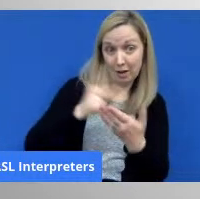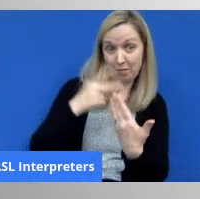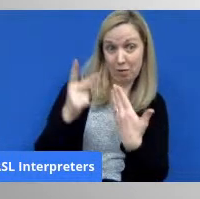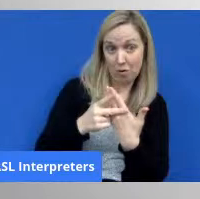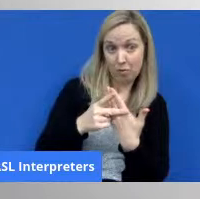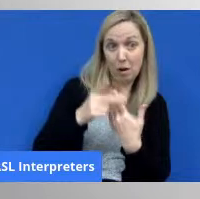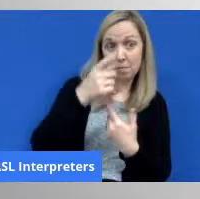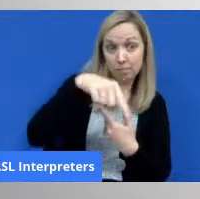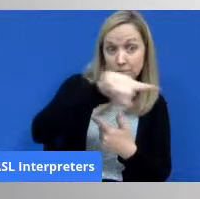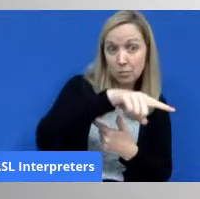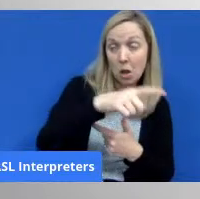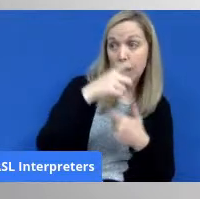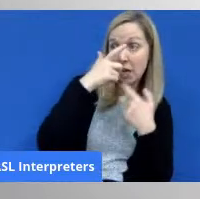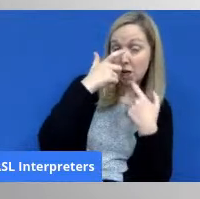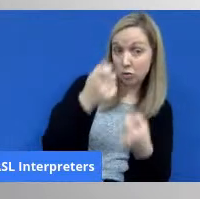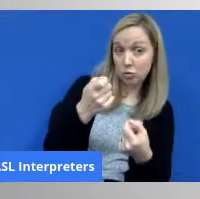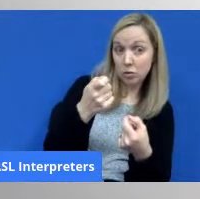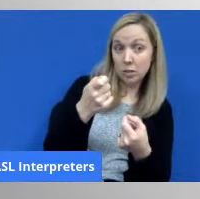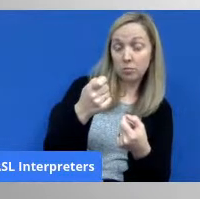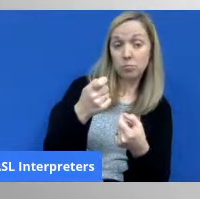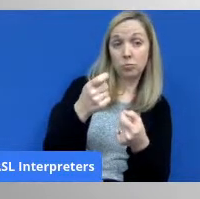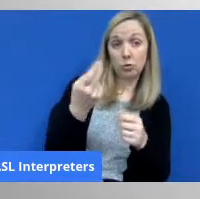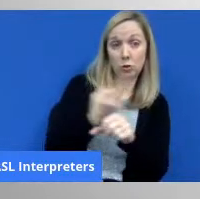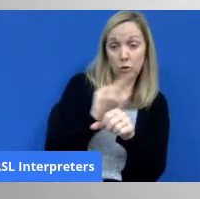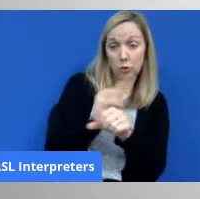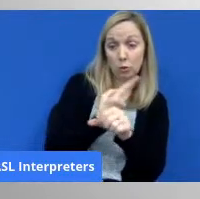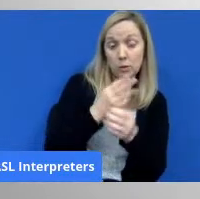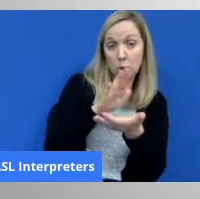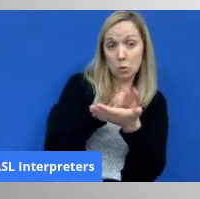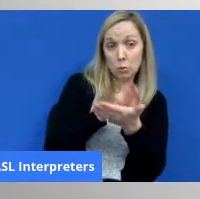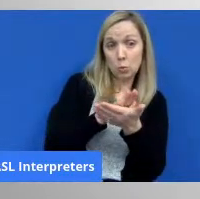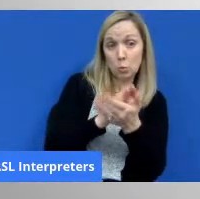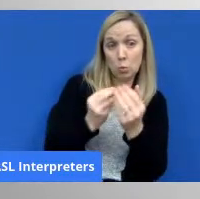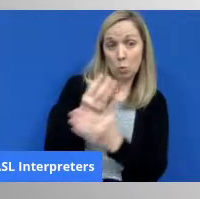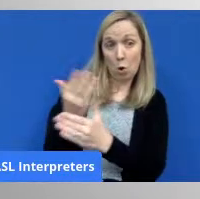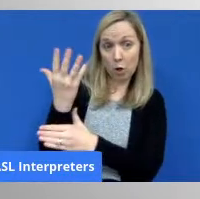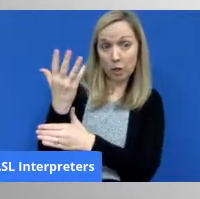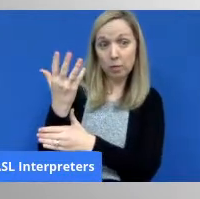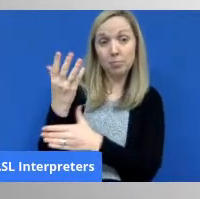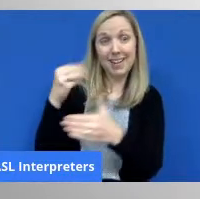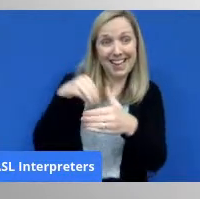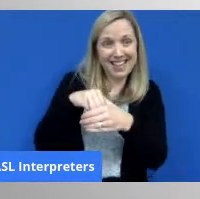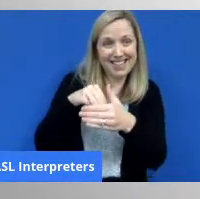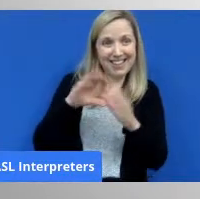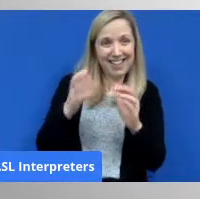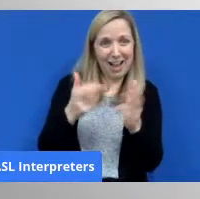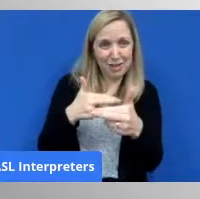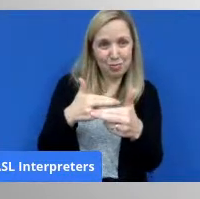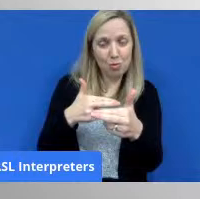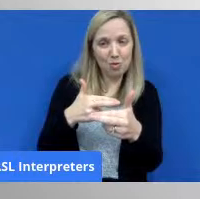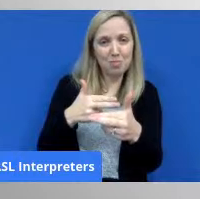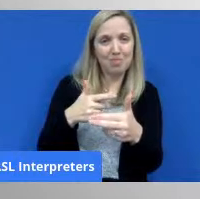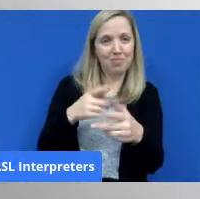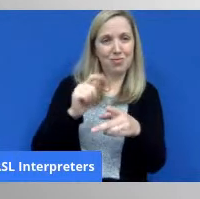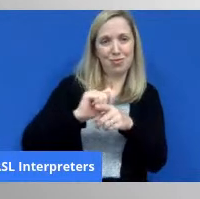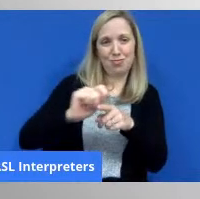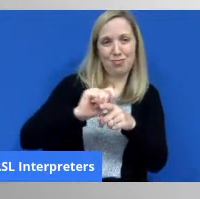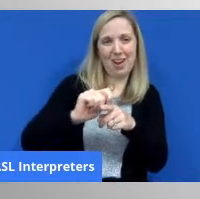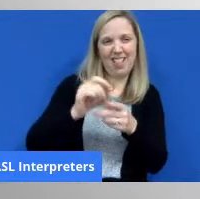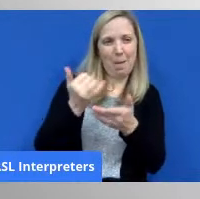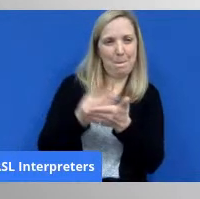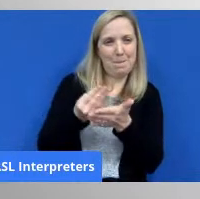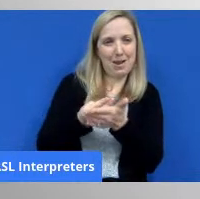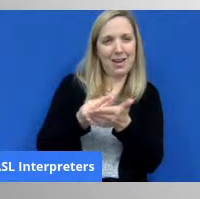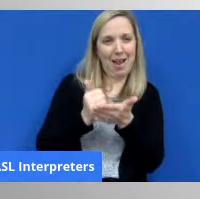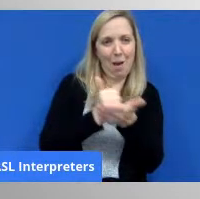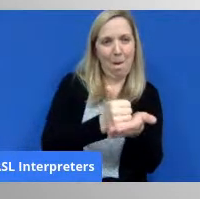incorporating school garden and environmental education concepts into their classroom. And while the grant was focused